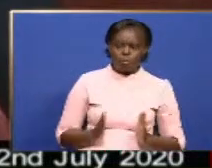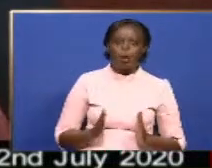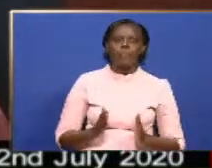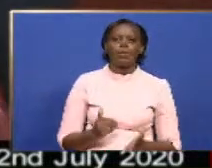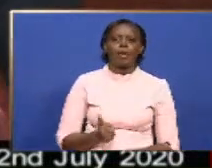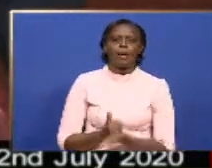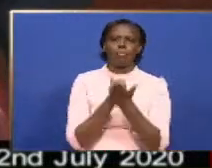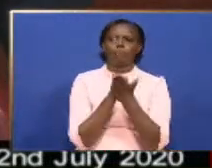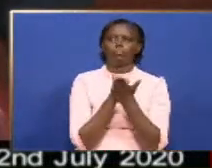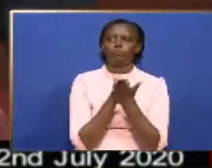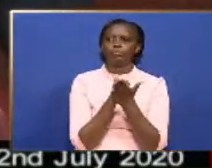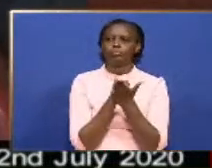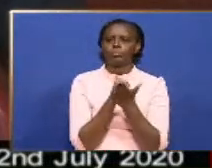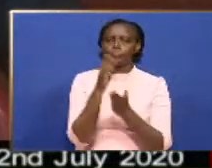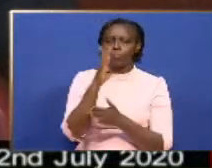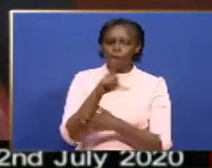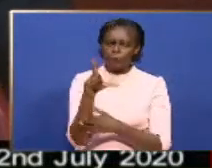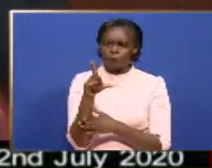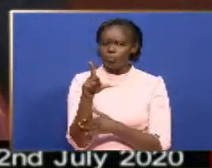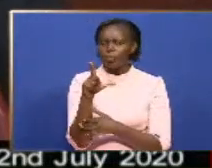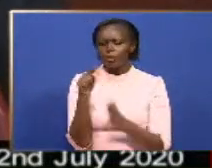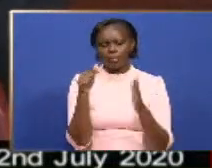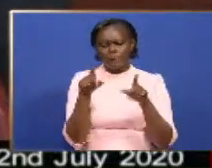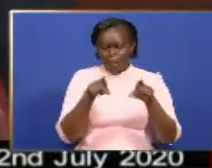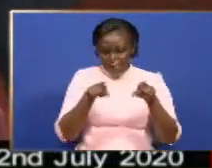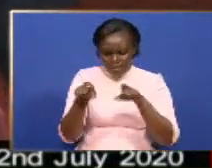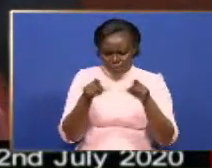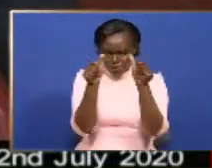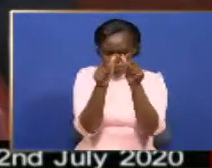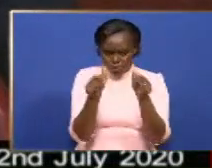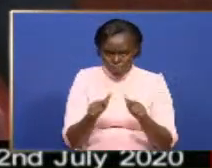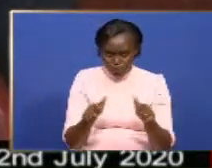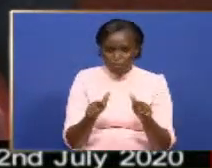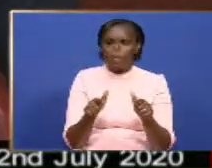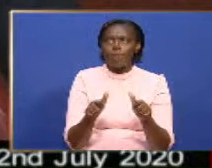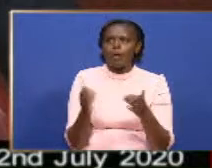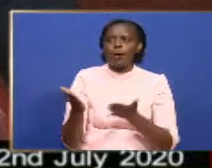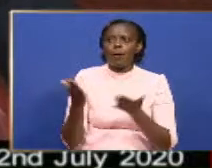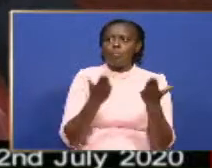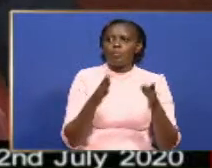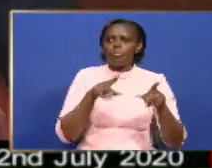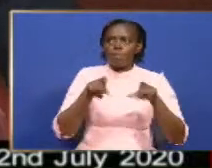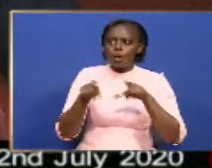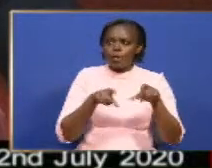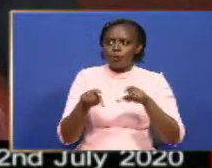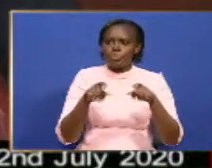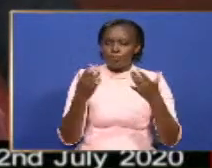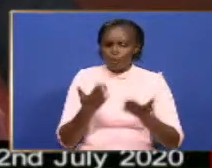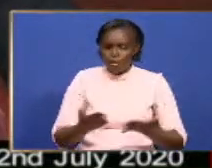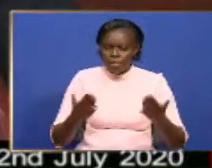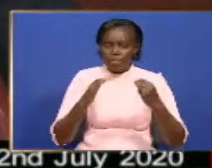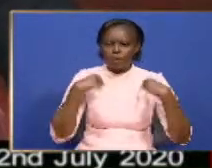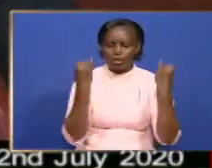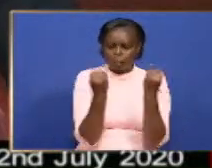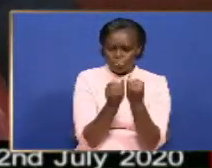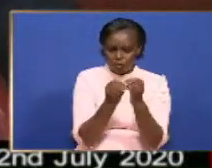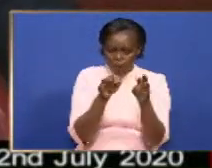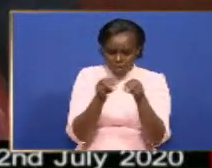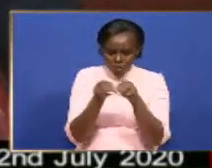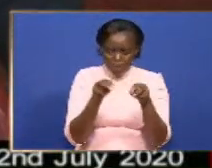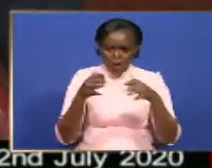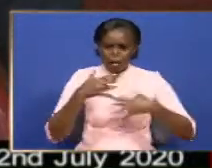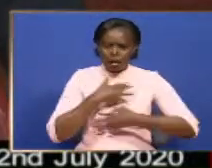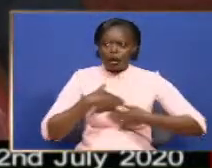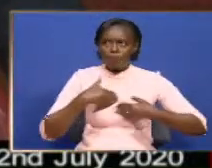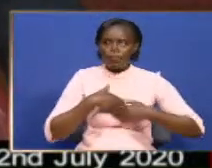Honorable Speaker, the bill is gender administrative in nature, providing administrative organs or institutions to manage refugee